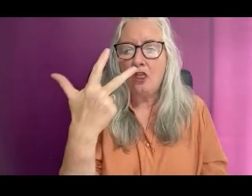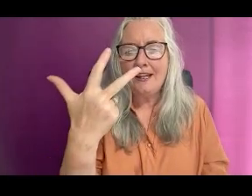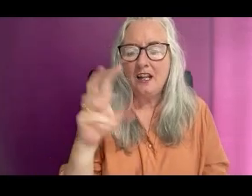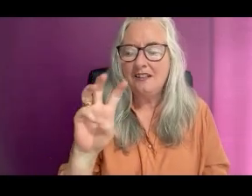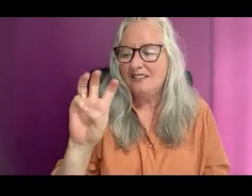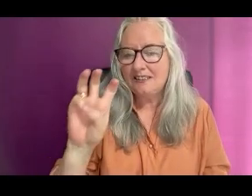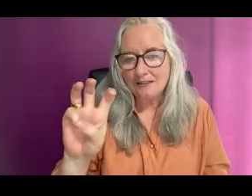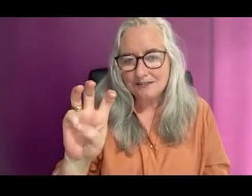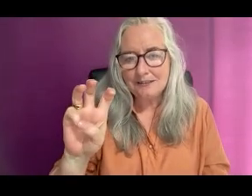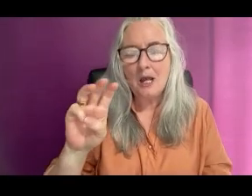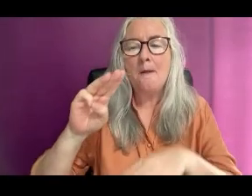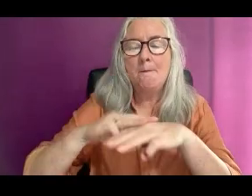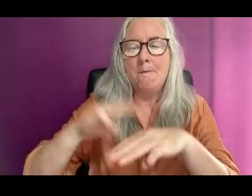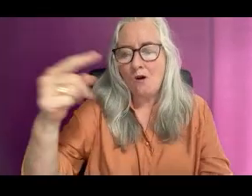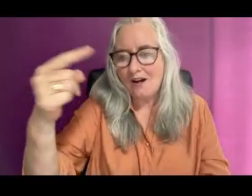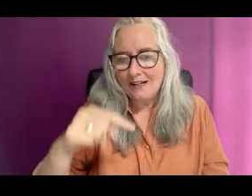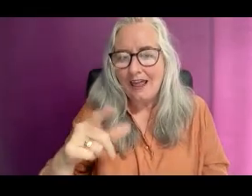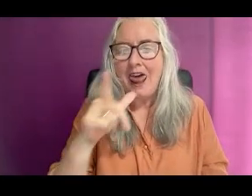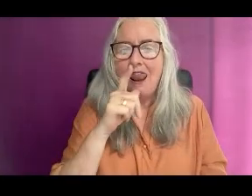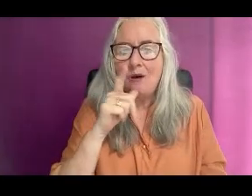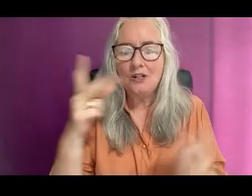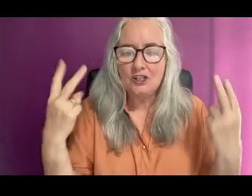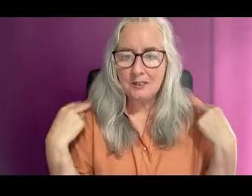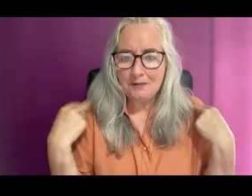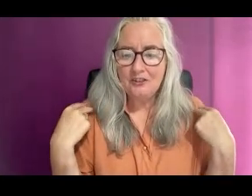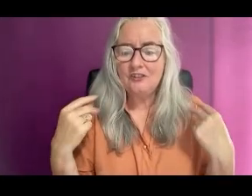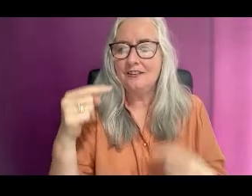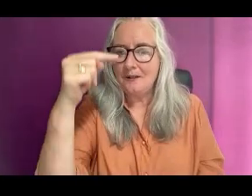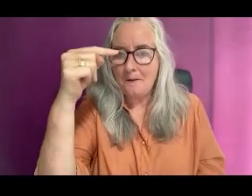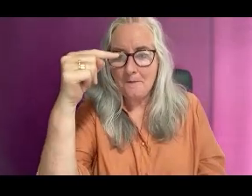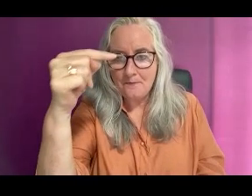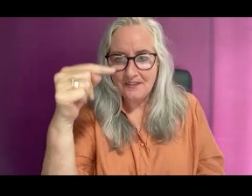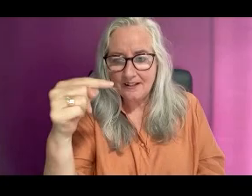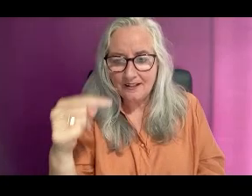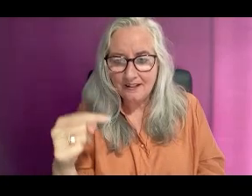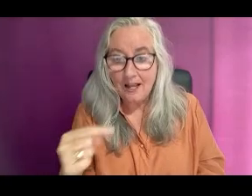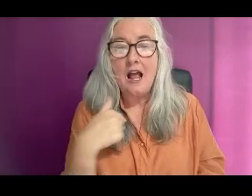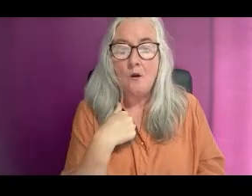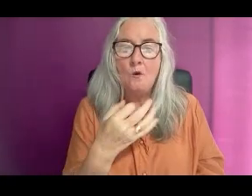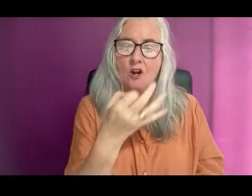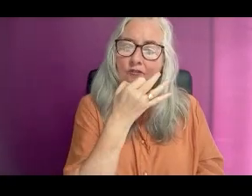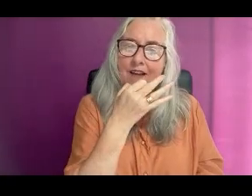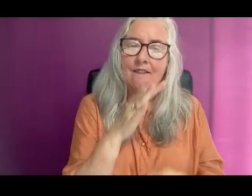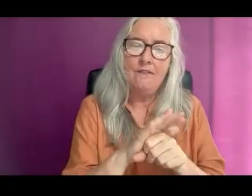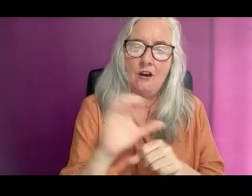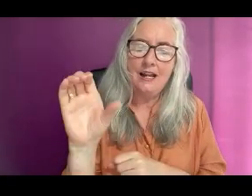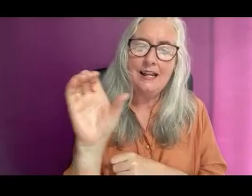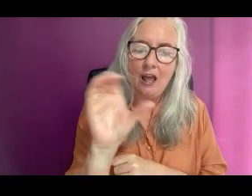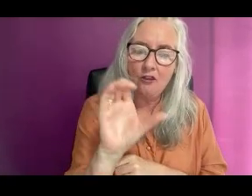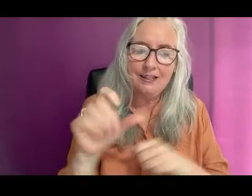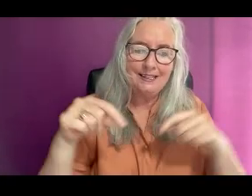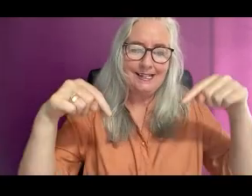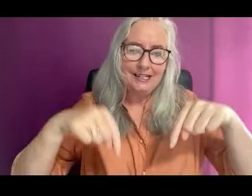and then language and speech, again, on top of your screen. And we are also really grateful for Catherine to be here